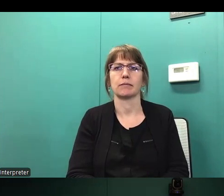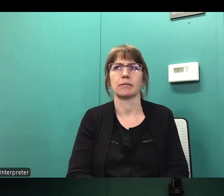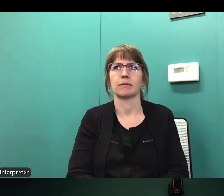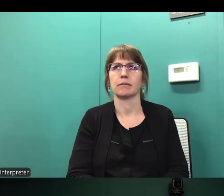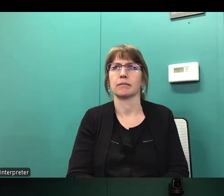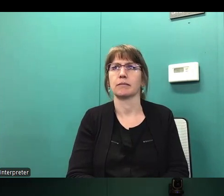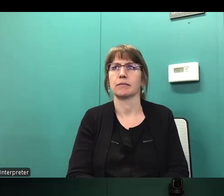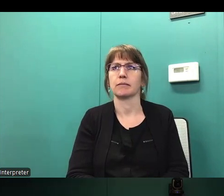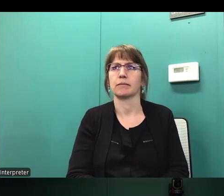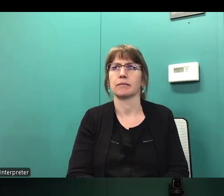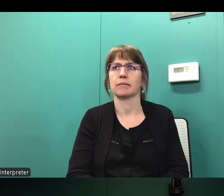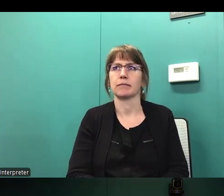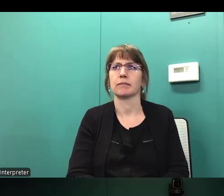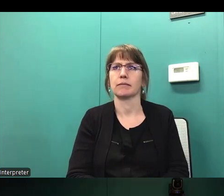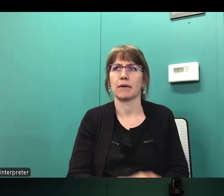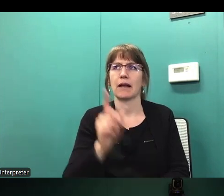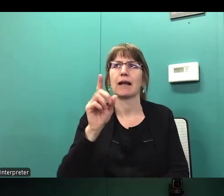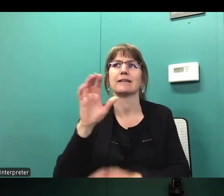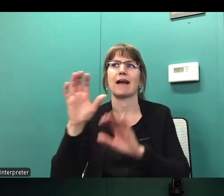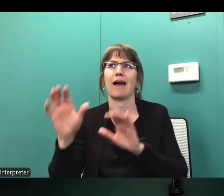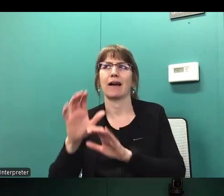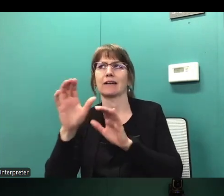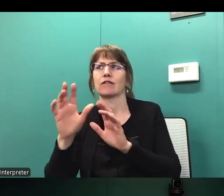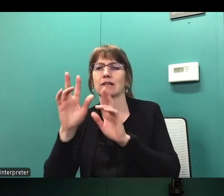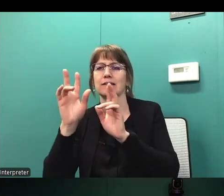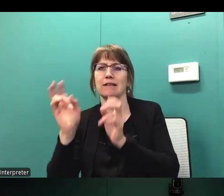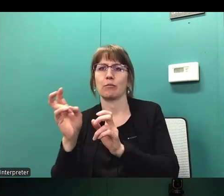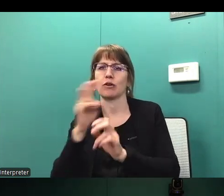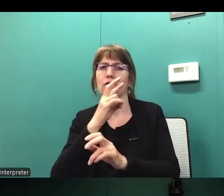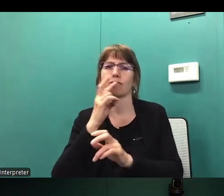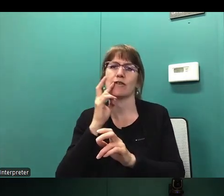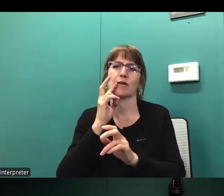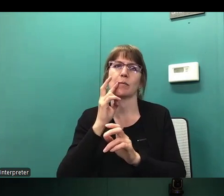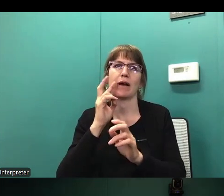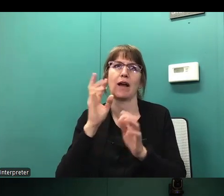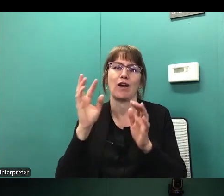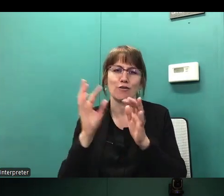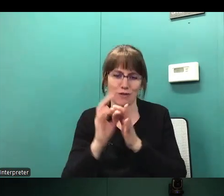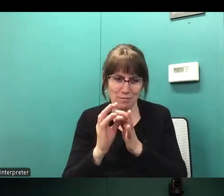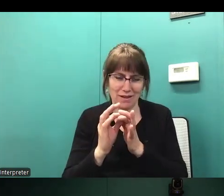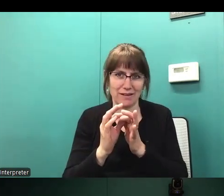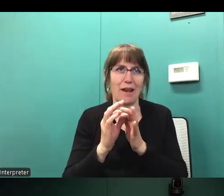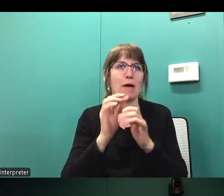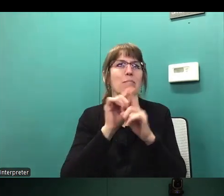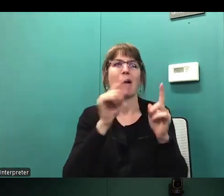It's accurate subject verb agreement. Me except too. the subject.